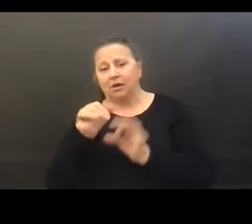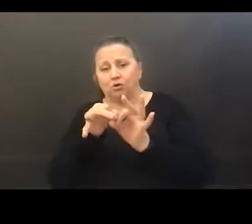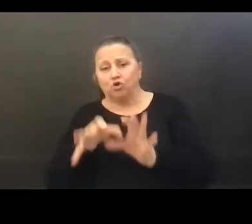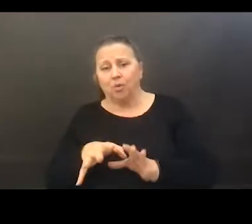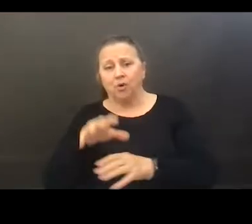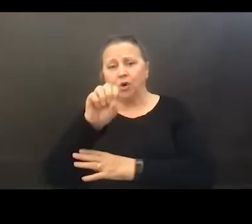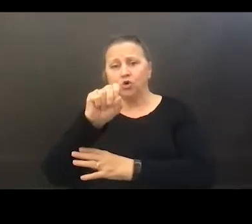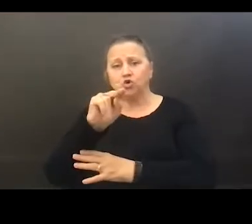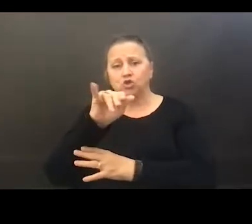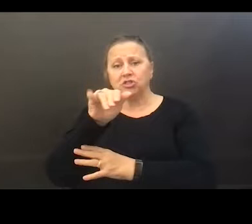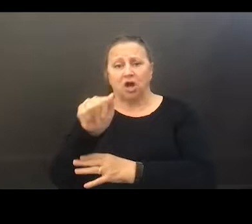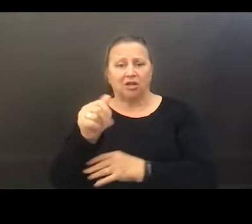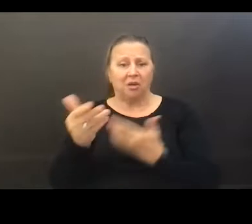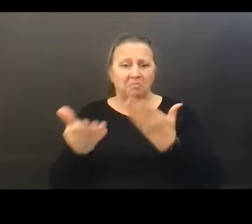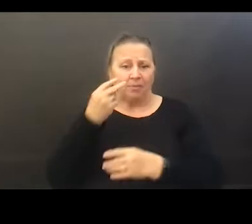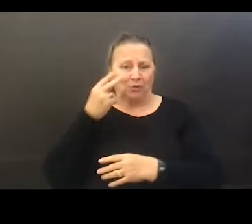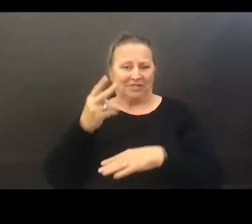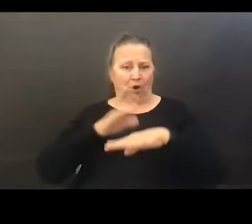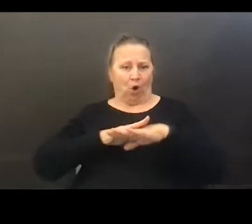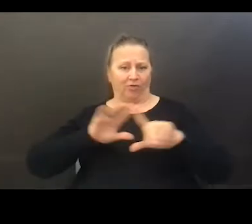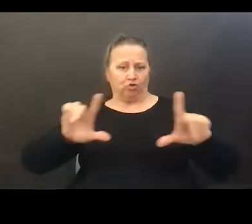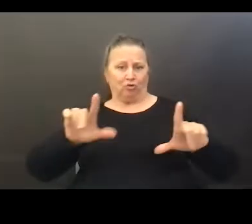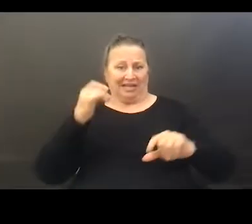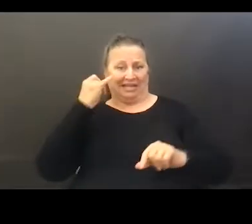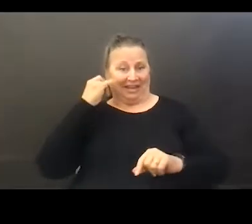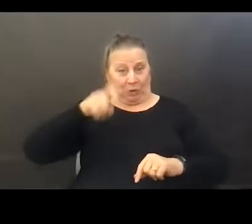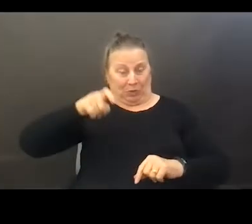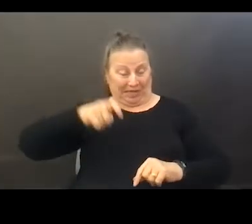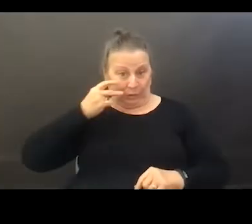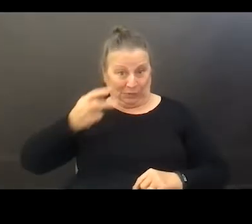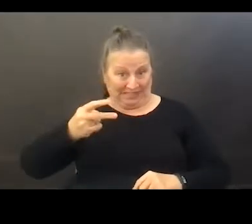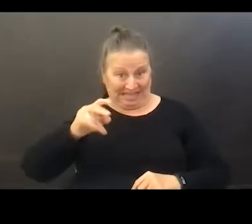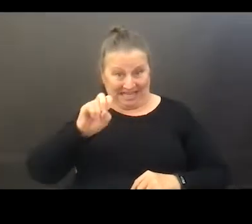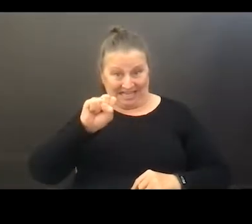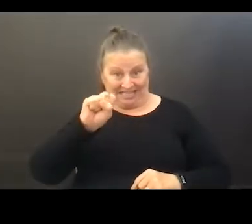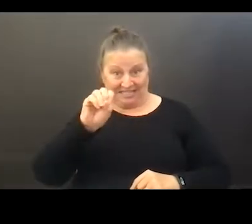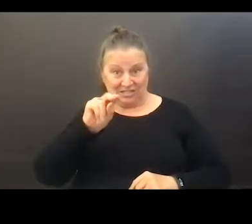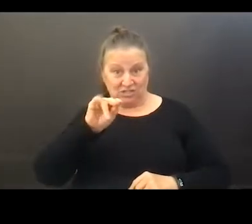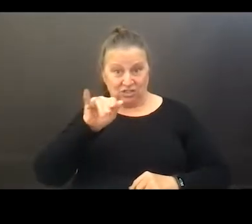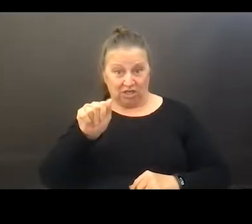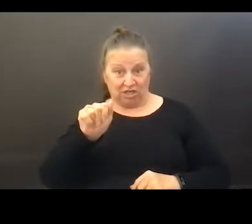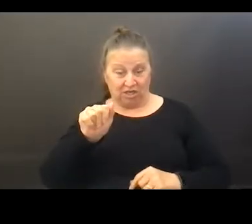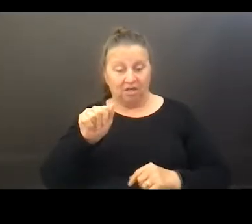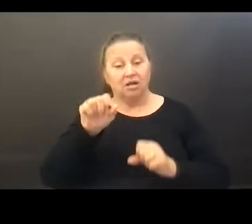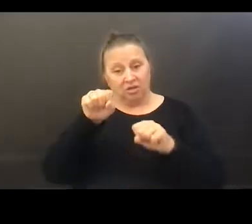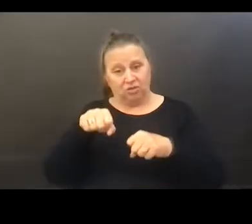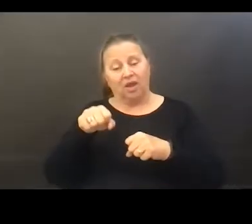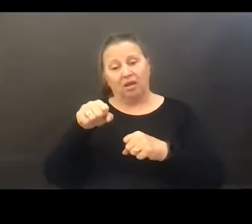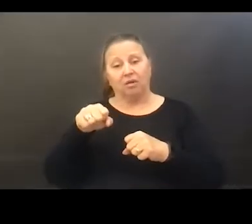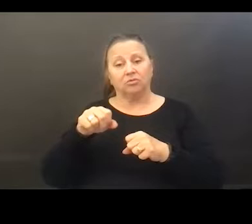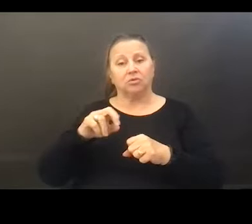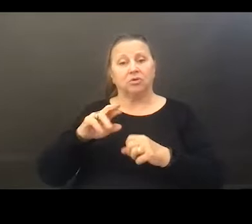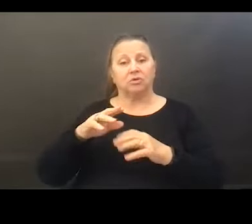Some of you probably see her on the screen. If you need to see Sonia for this presentation, you can go to the upper